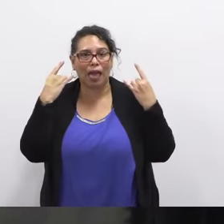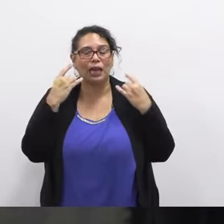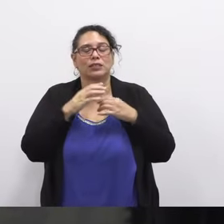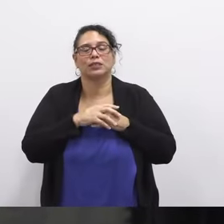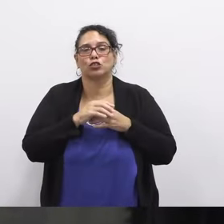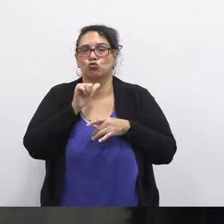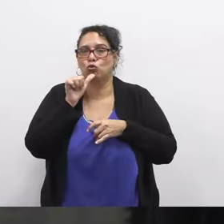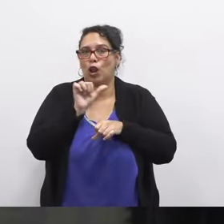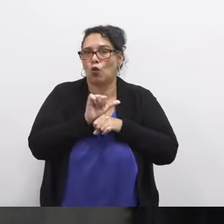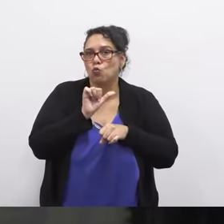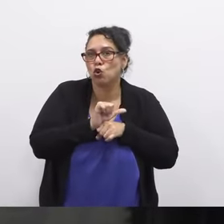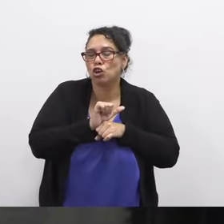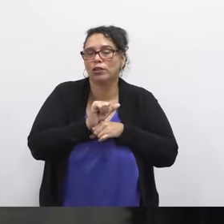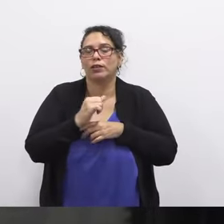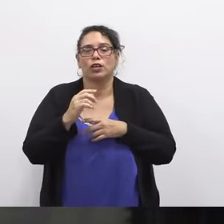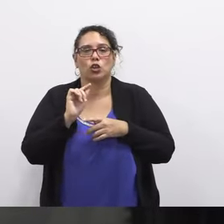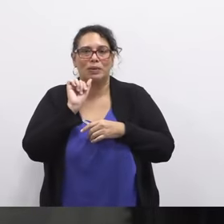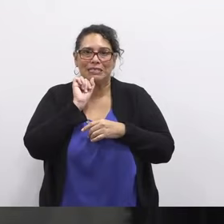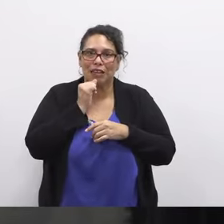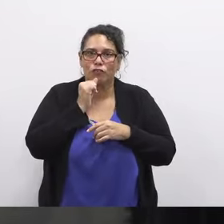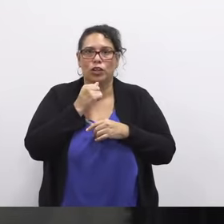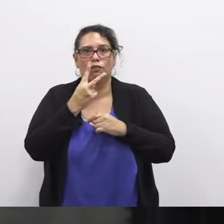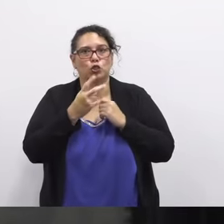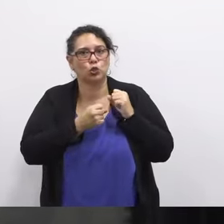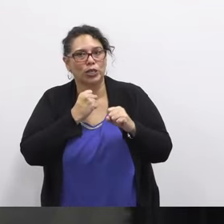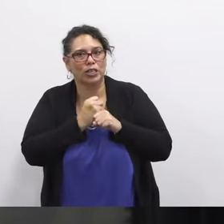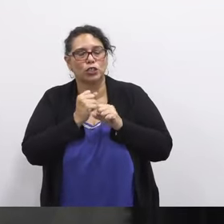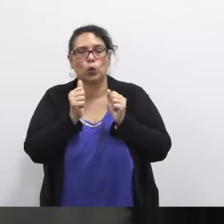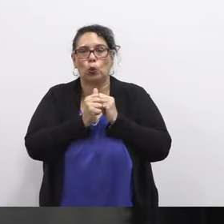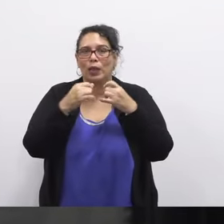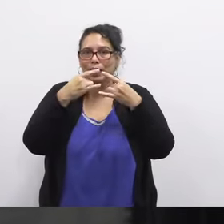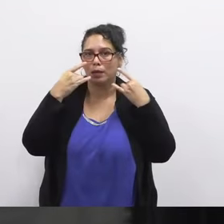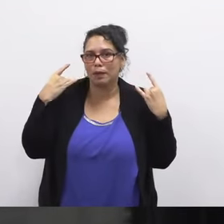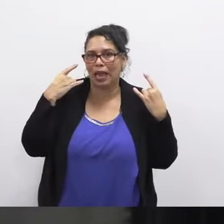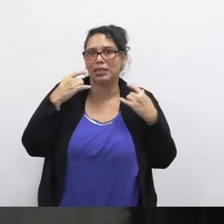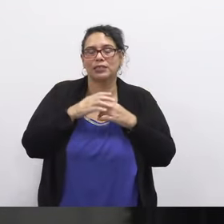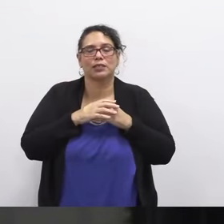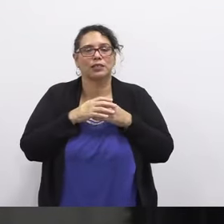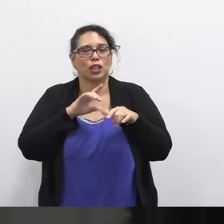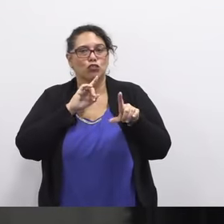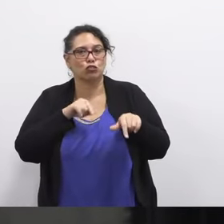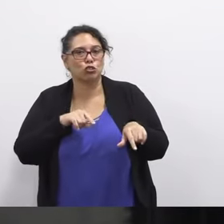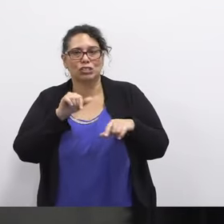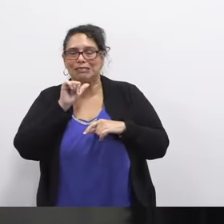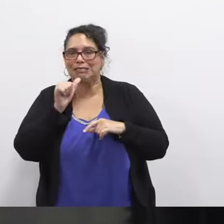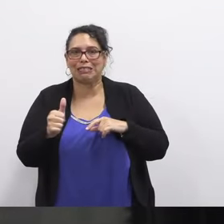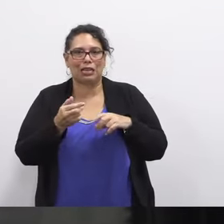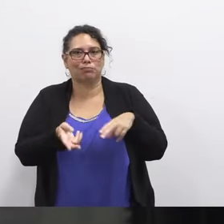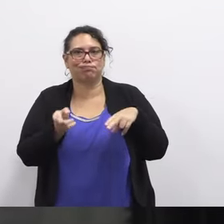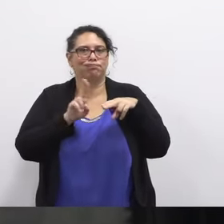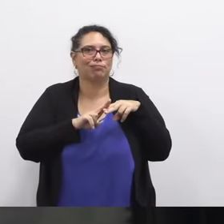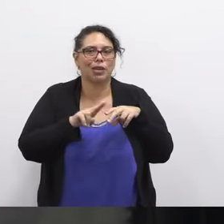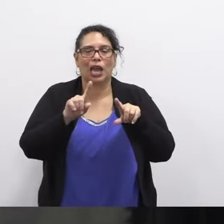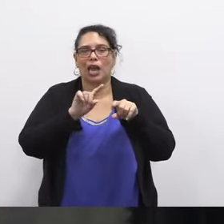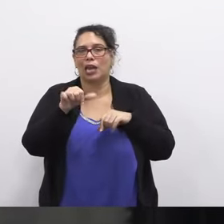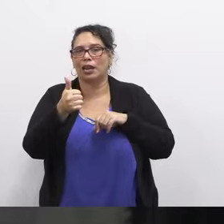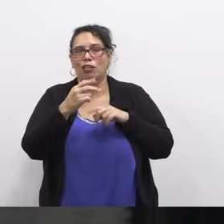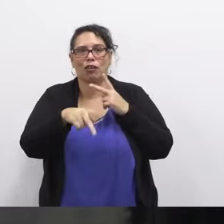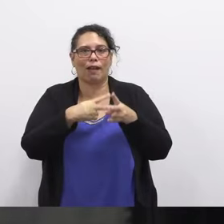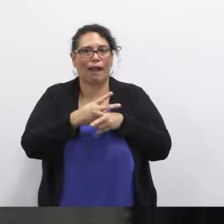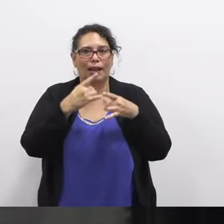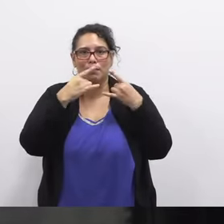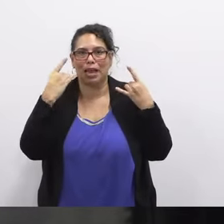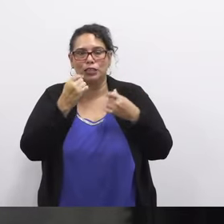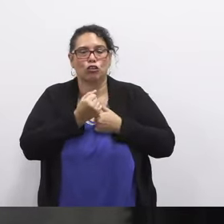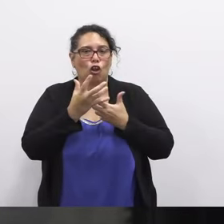do not work, and that we've been suffering for 2 years with these masks, the solution is not to step it up to a different type of mask and